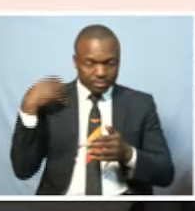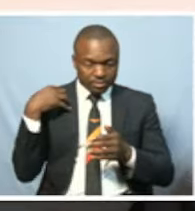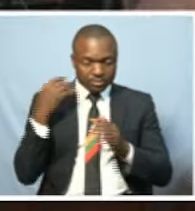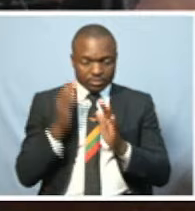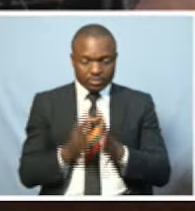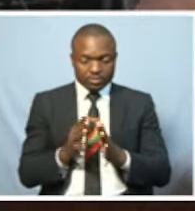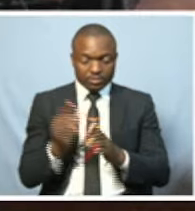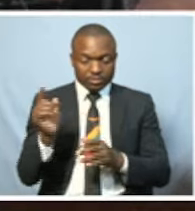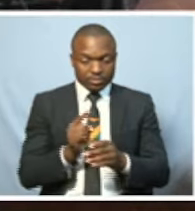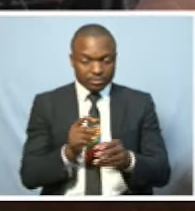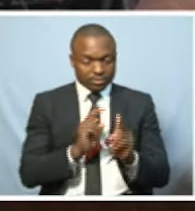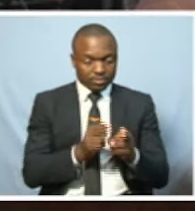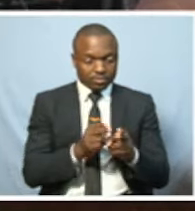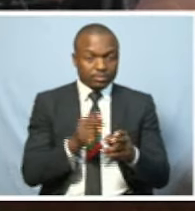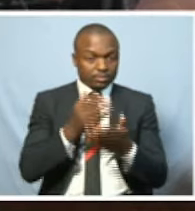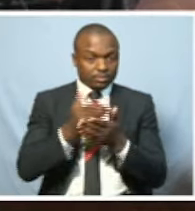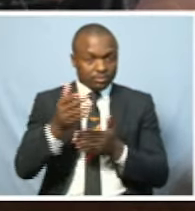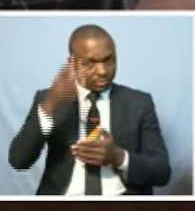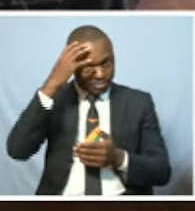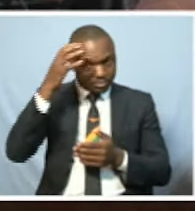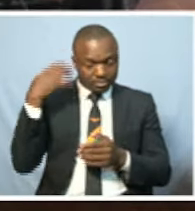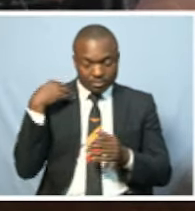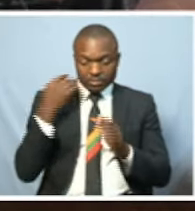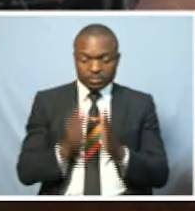figure. Procurement officer.